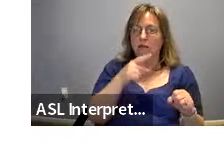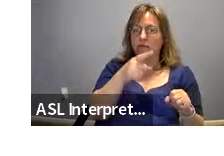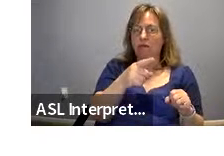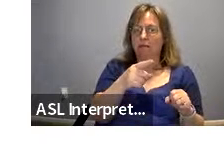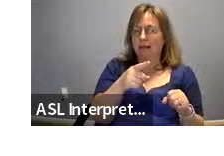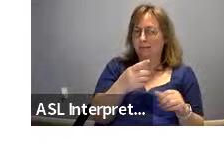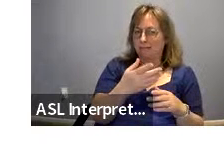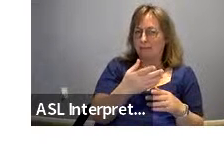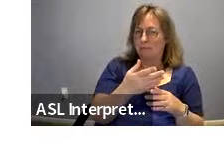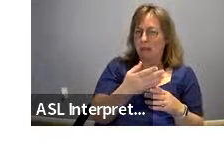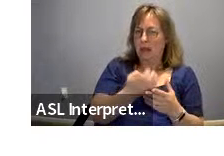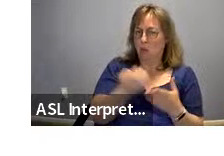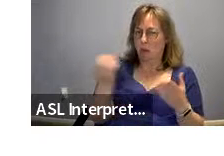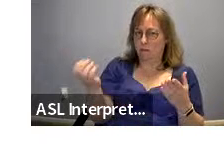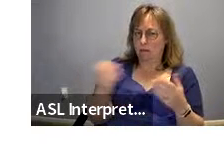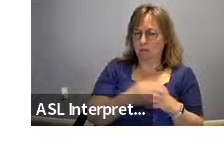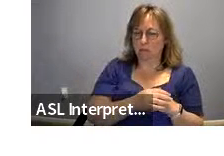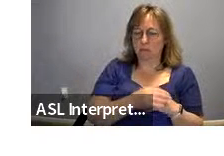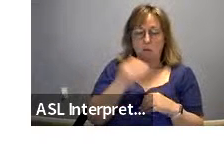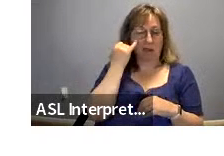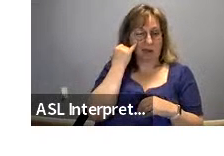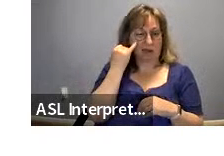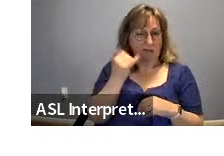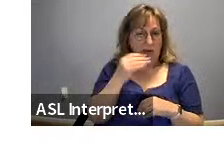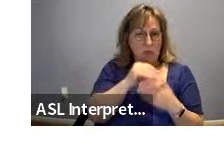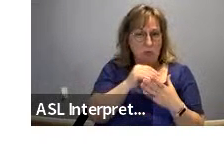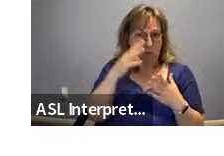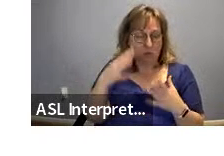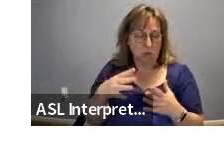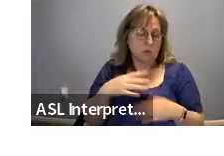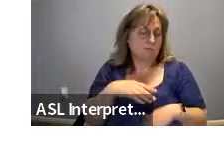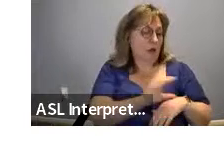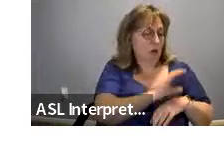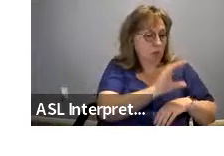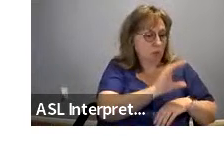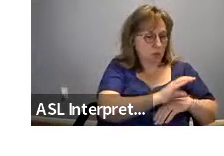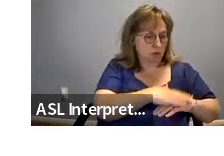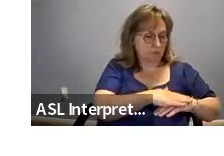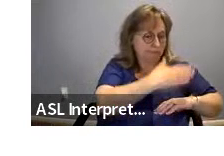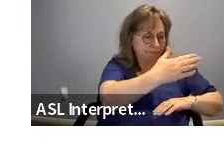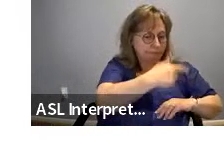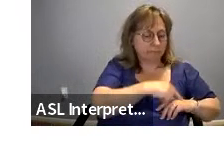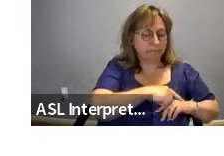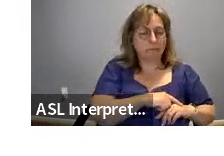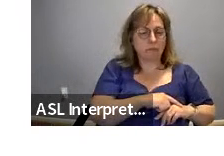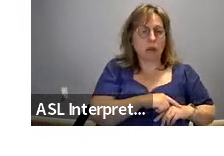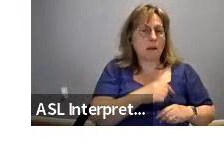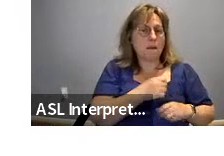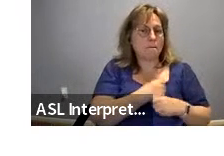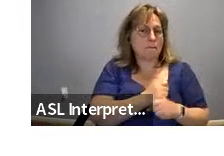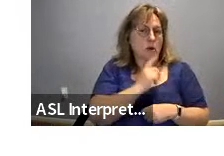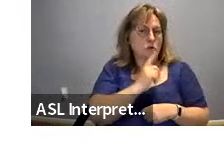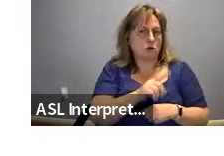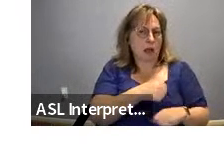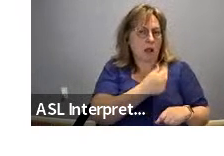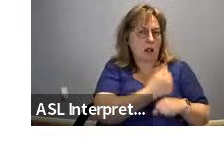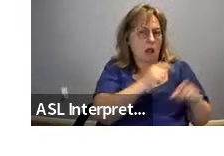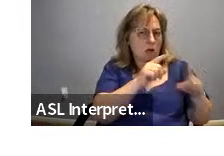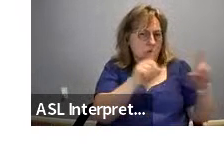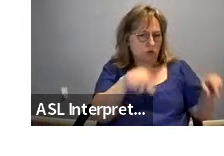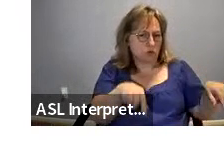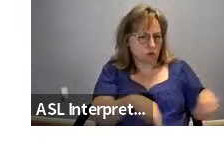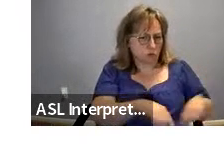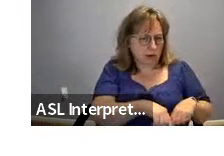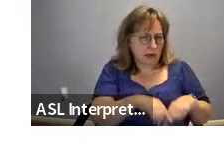So if a student walks away from their computer, their laptop, make sure they lock their screens, as well as